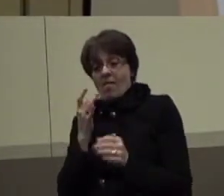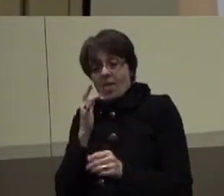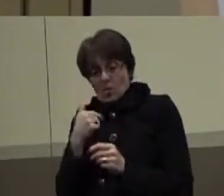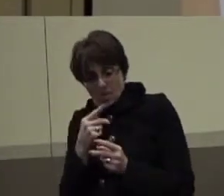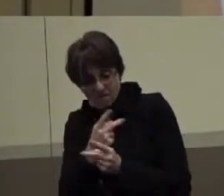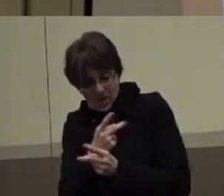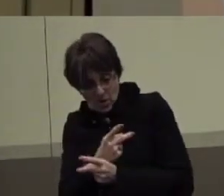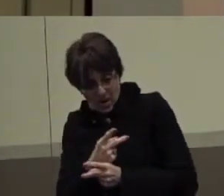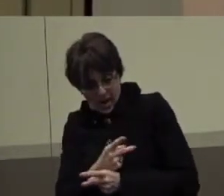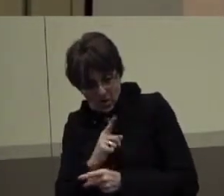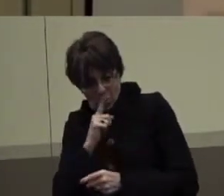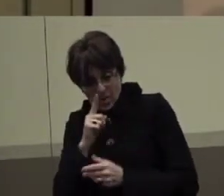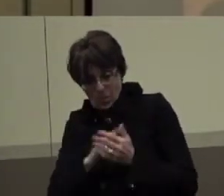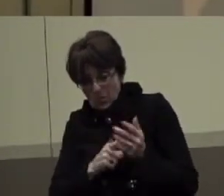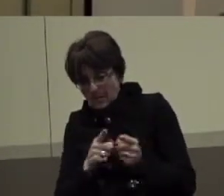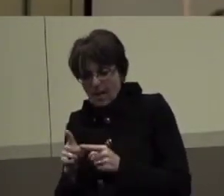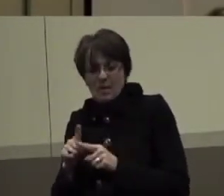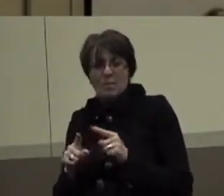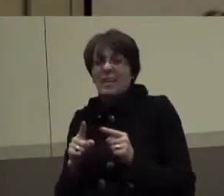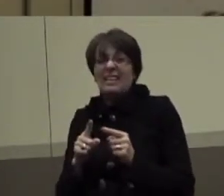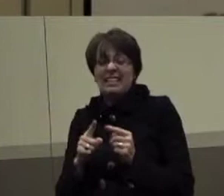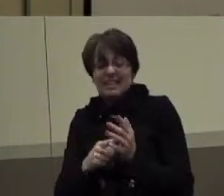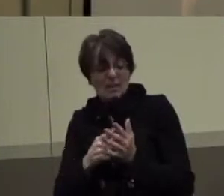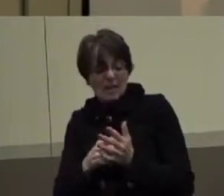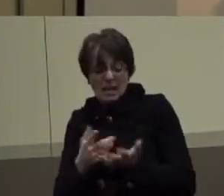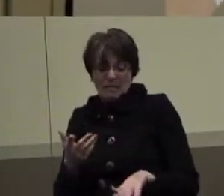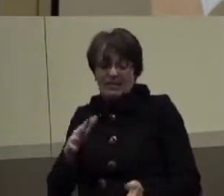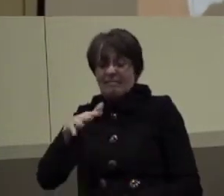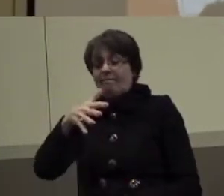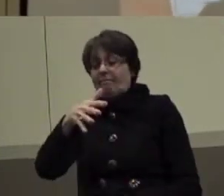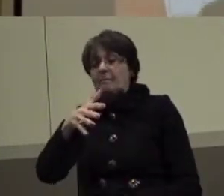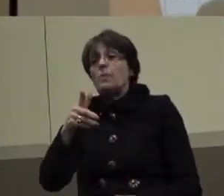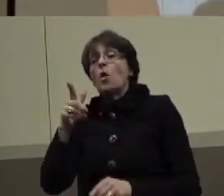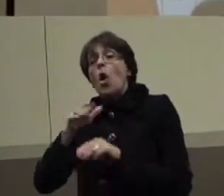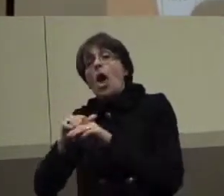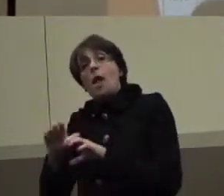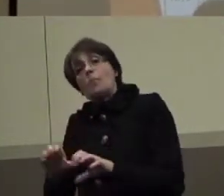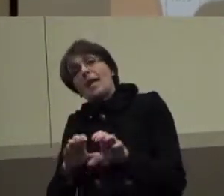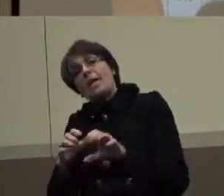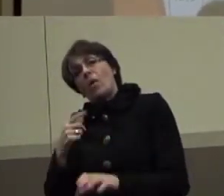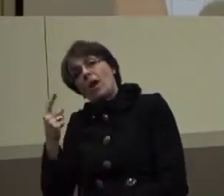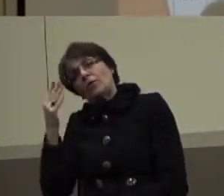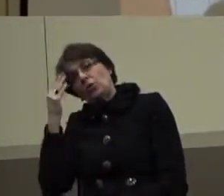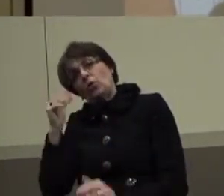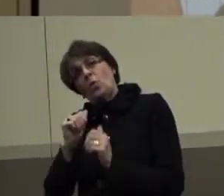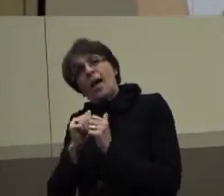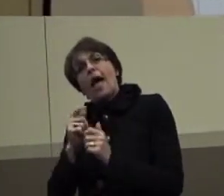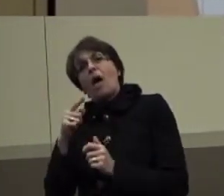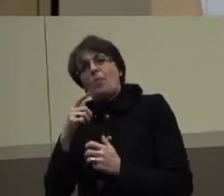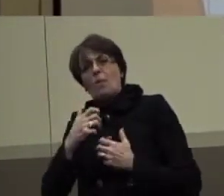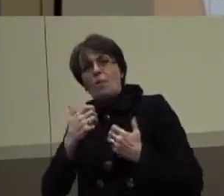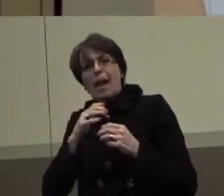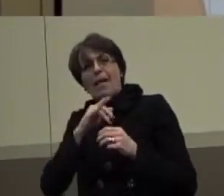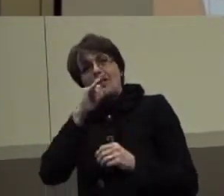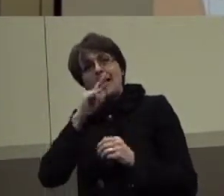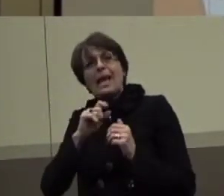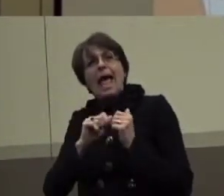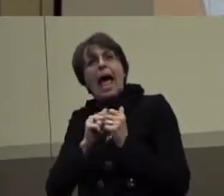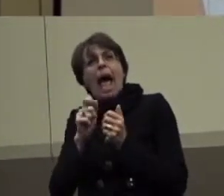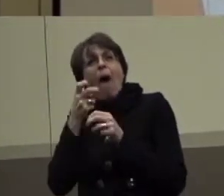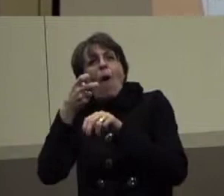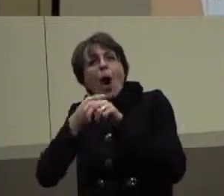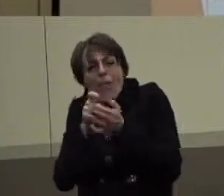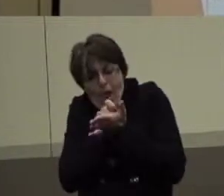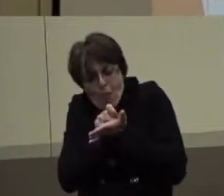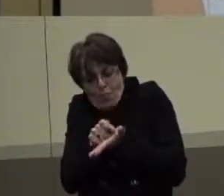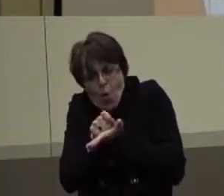figure out what was really going on, but sometimes not so much. On behavior, I always knew how mad they were at the kid by how hard they